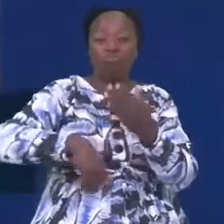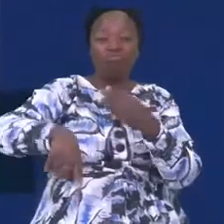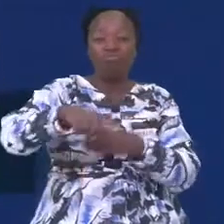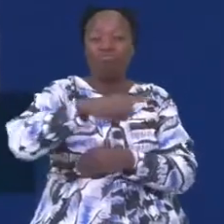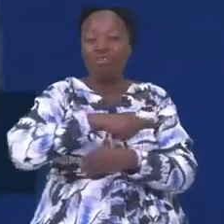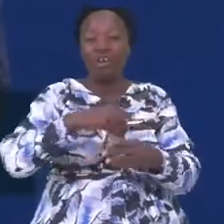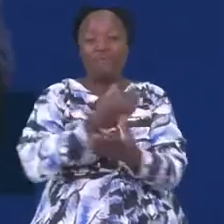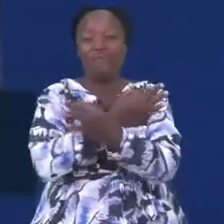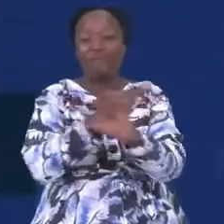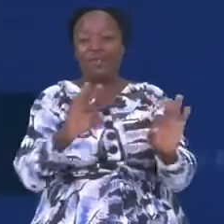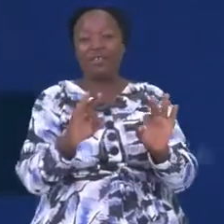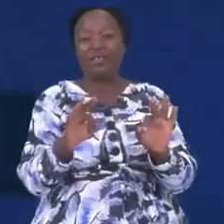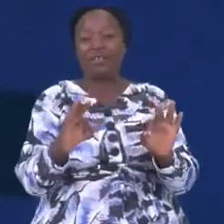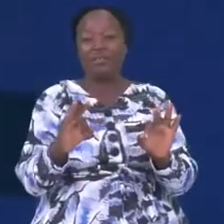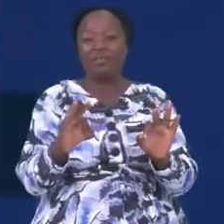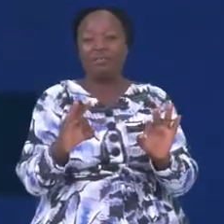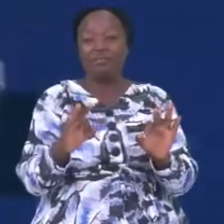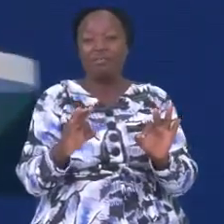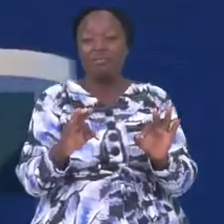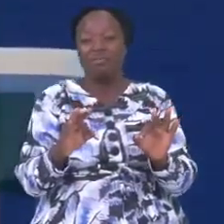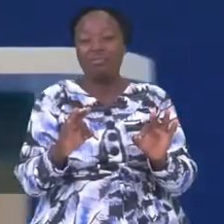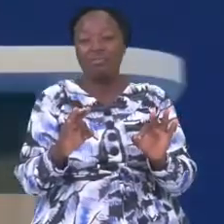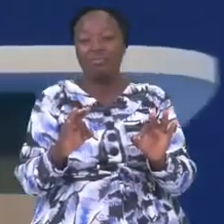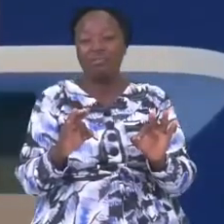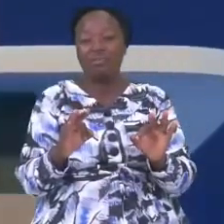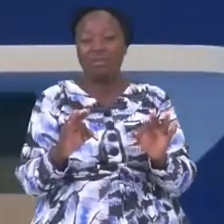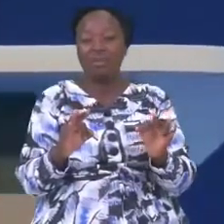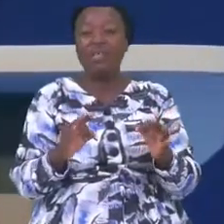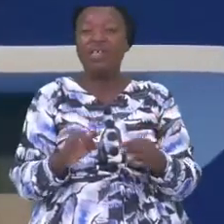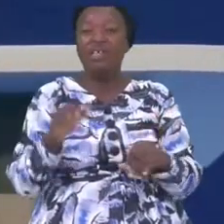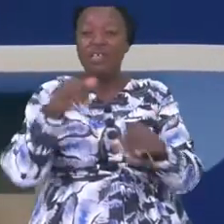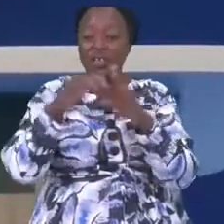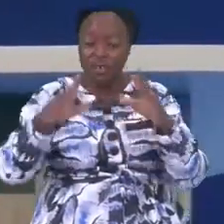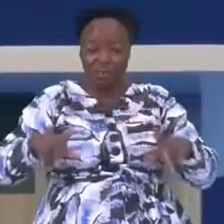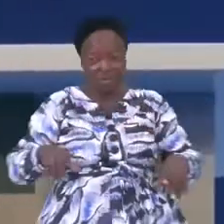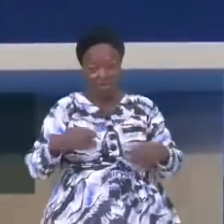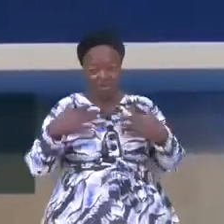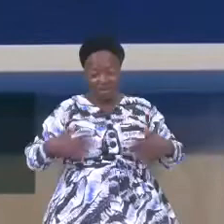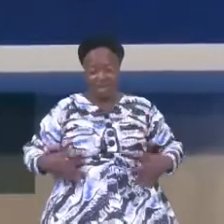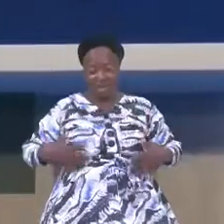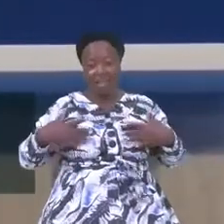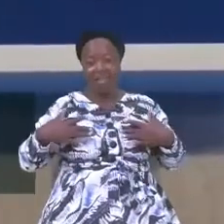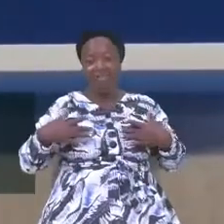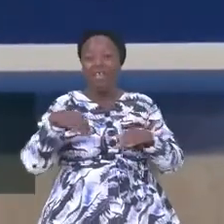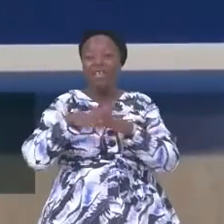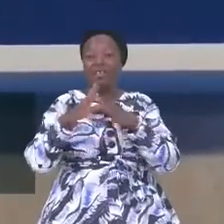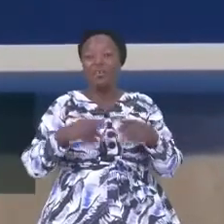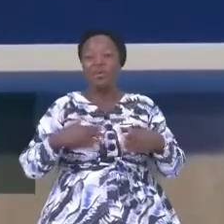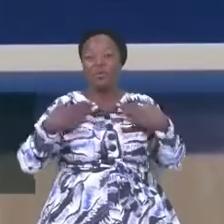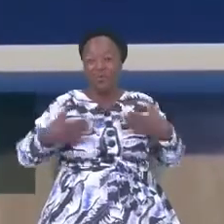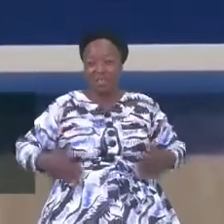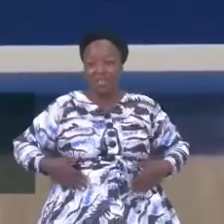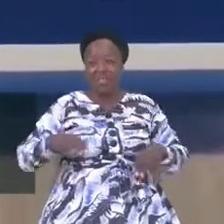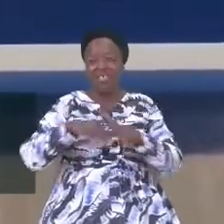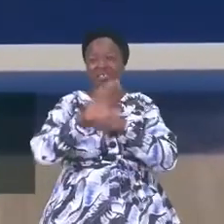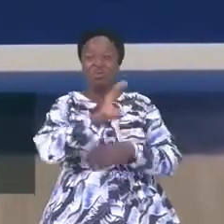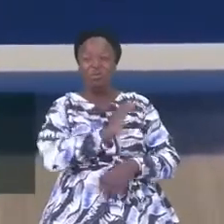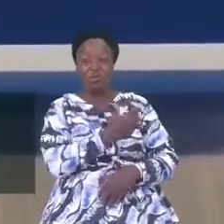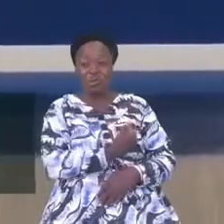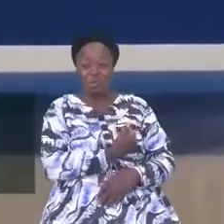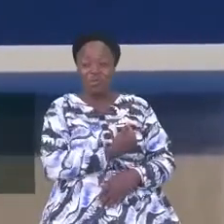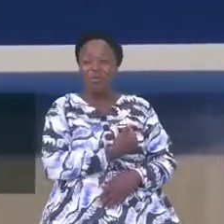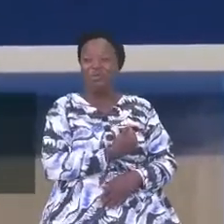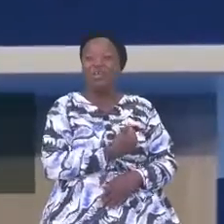All-round in your life, in your body, in your soul, in your